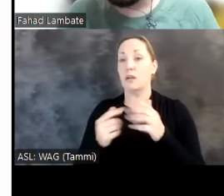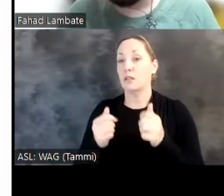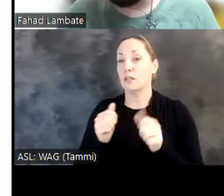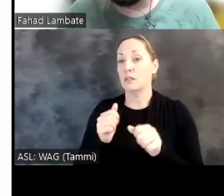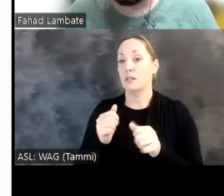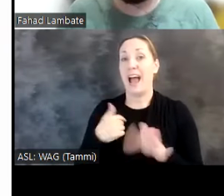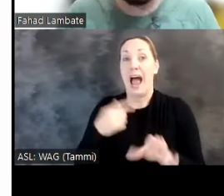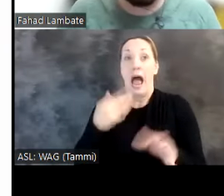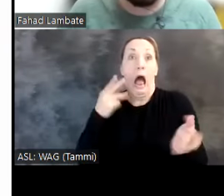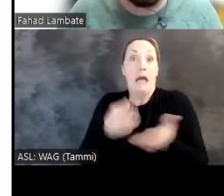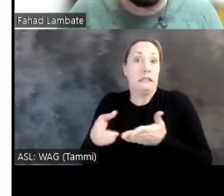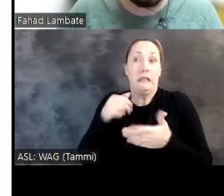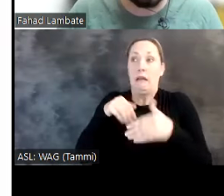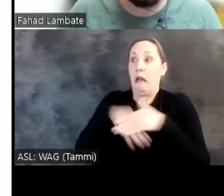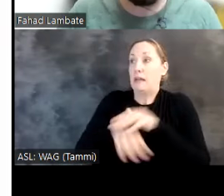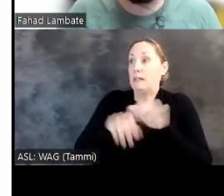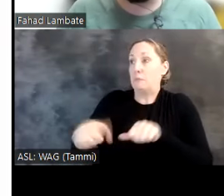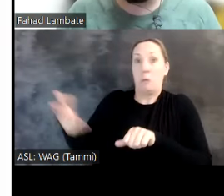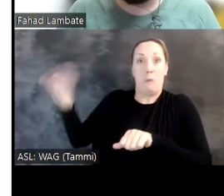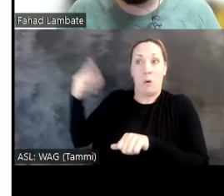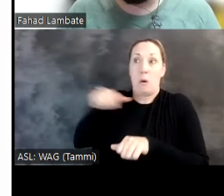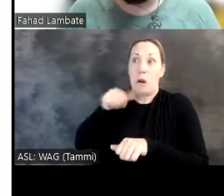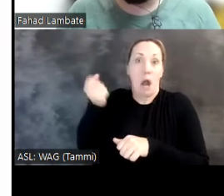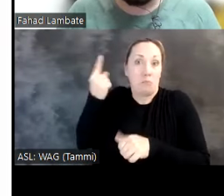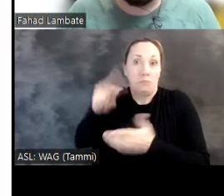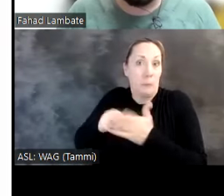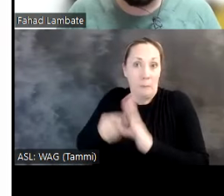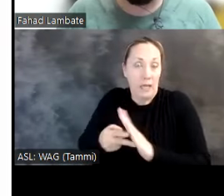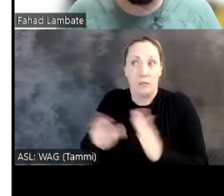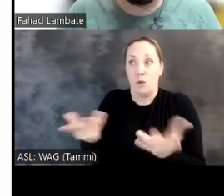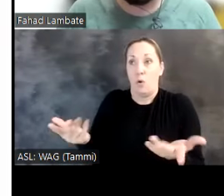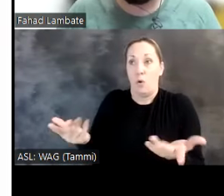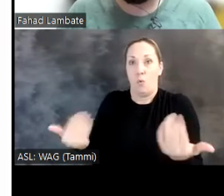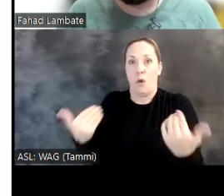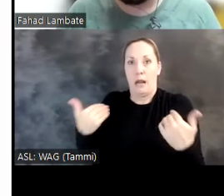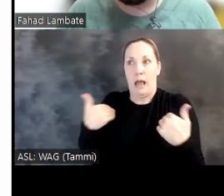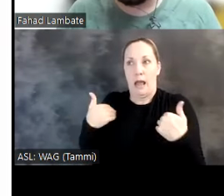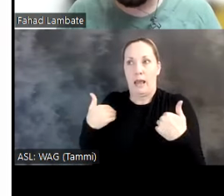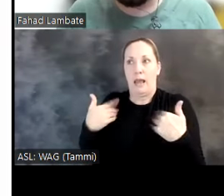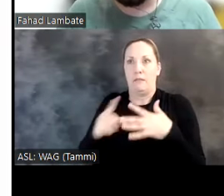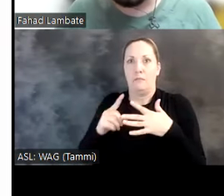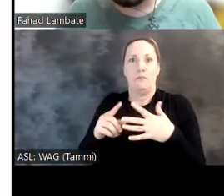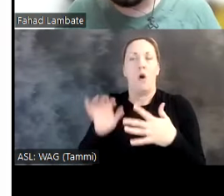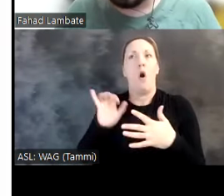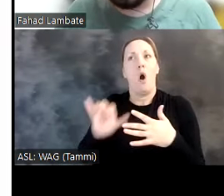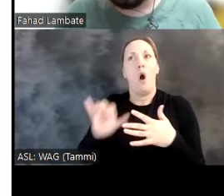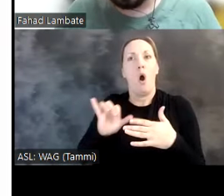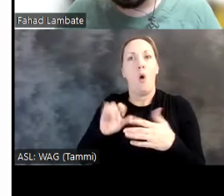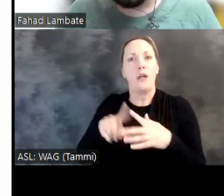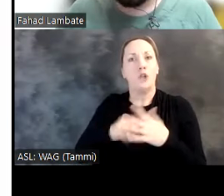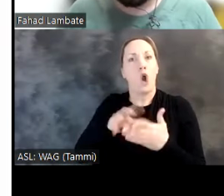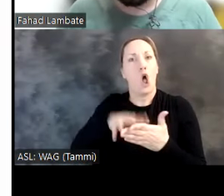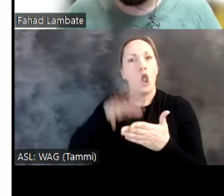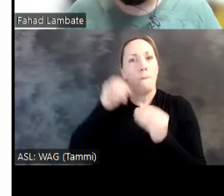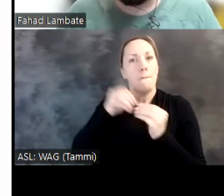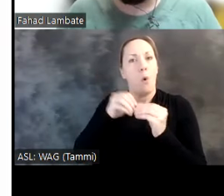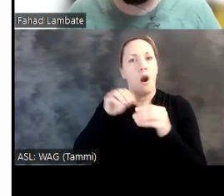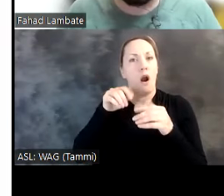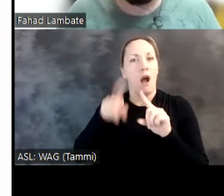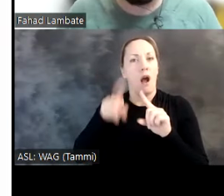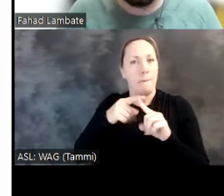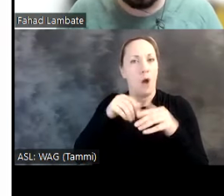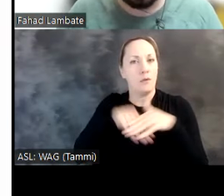honest, of what accessibility is. So whatever I have started to know about accessibility more, and I